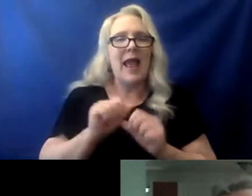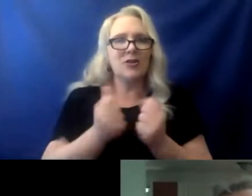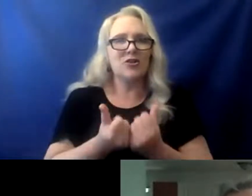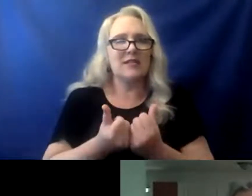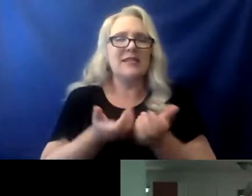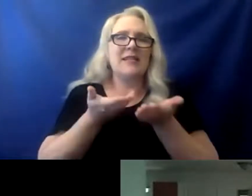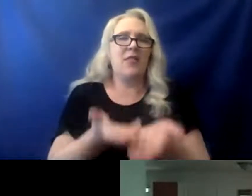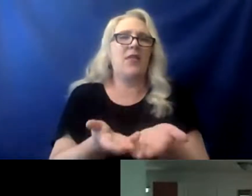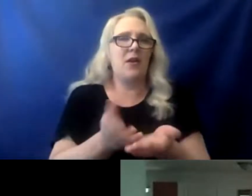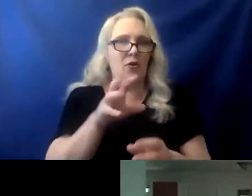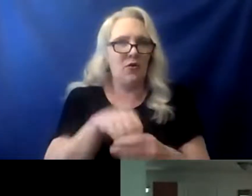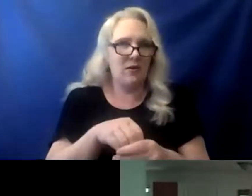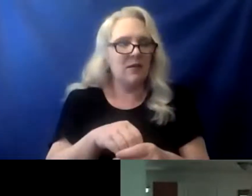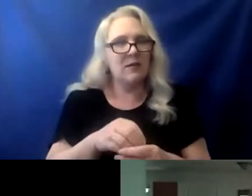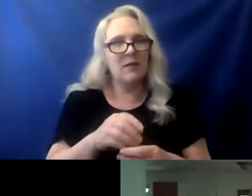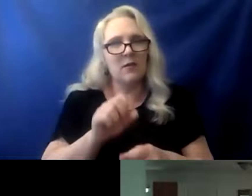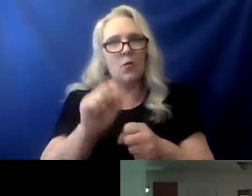valuable.